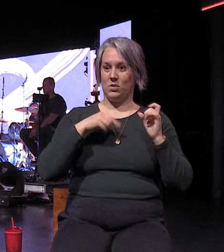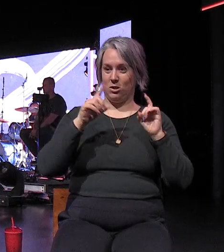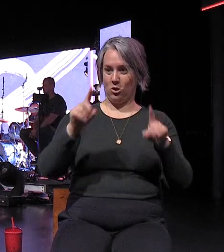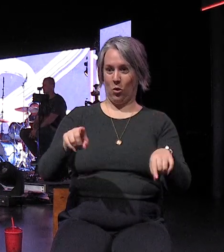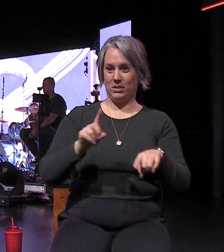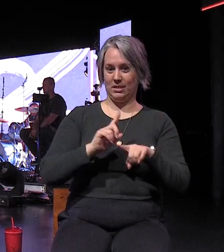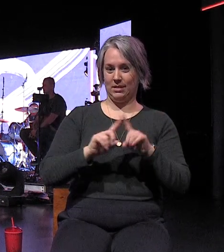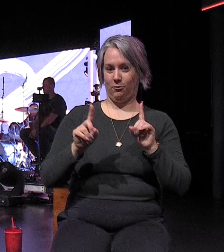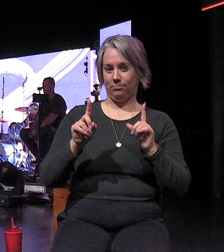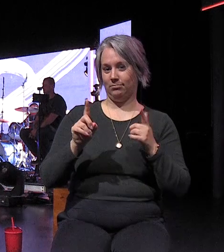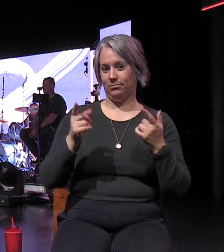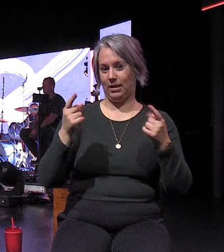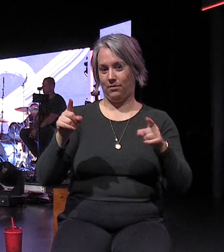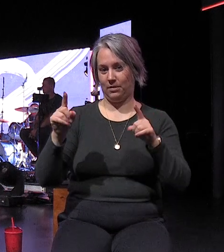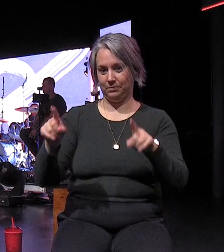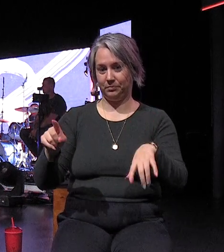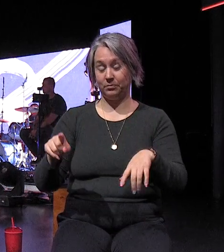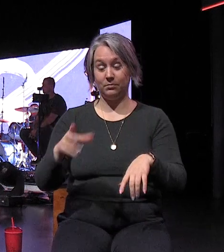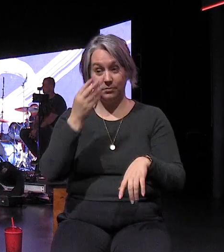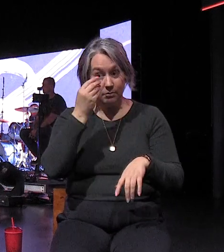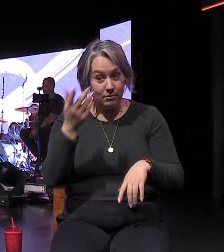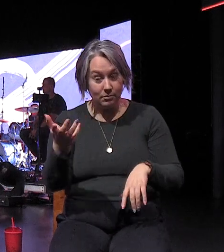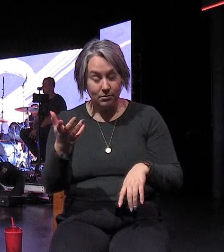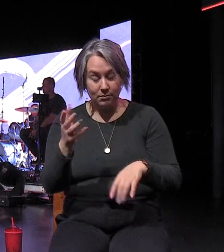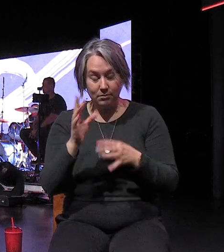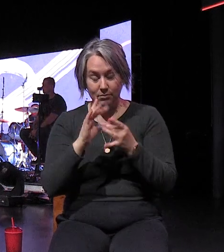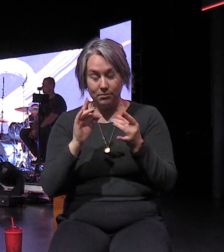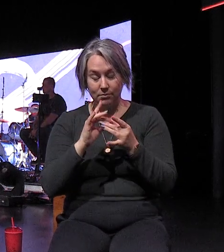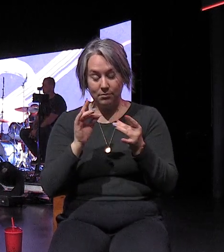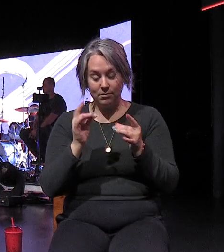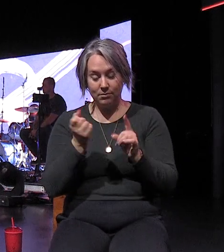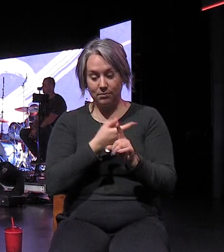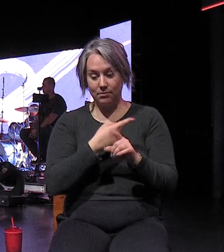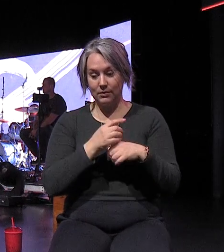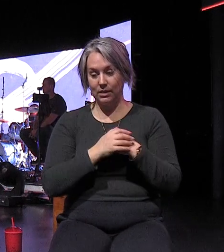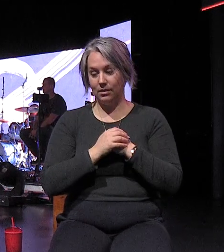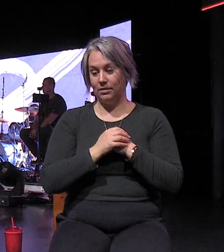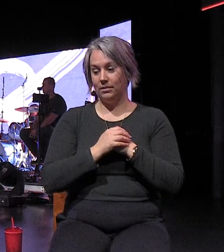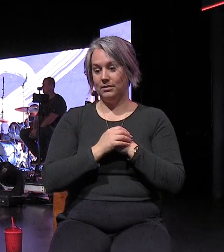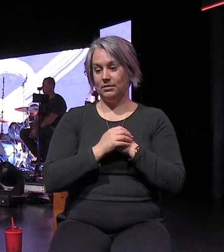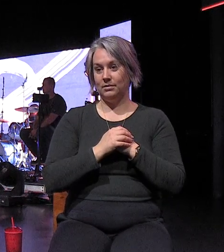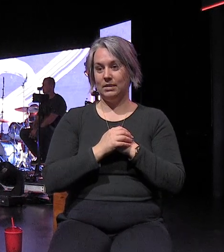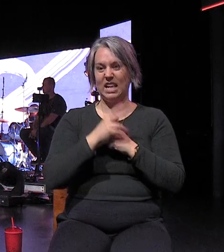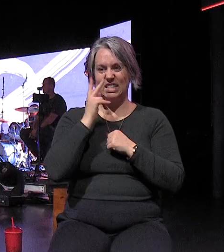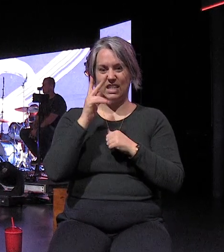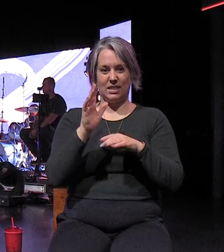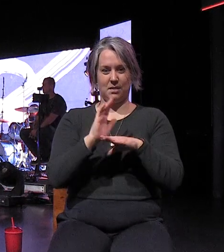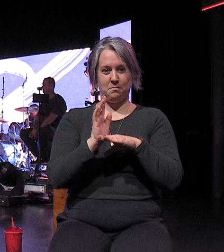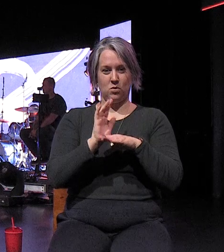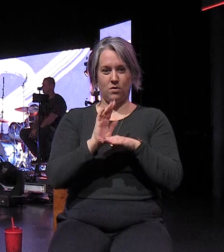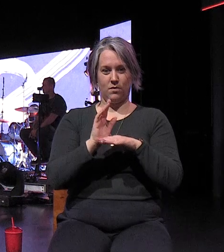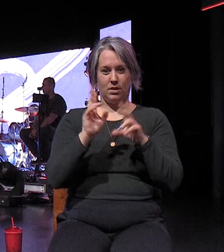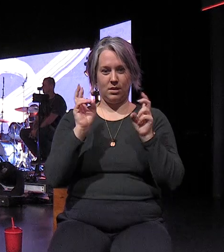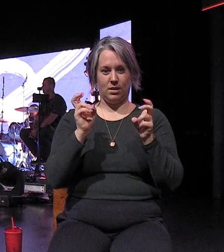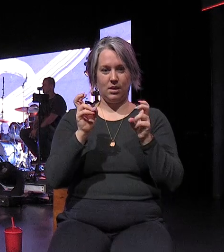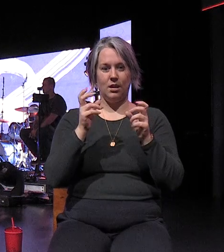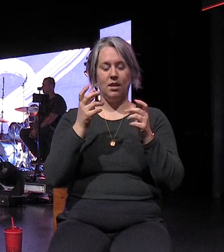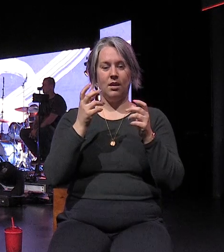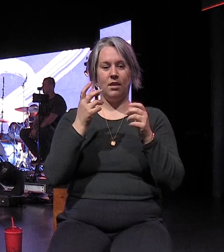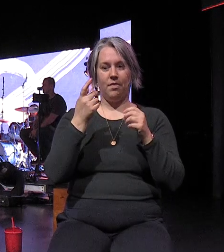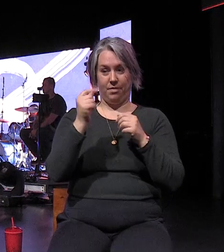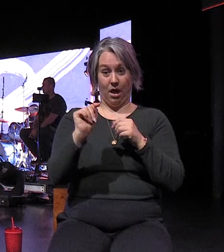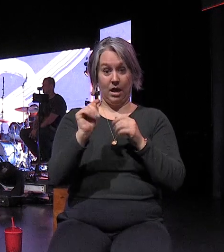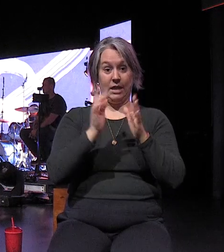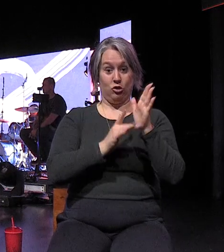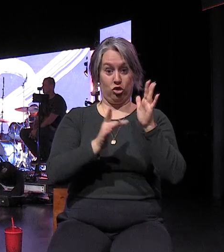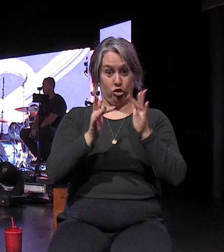them to. And by the way, a little side journey here, I don't know if you have seen the movie The Jesus Revolution,